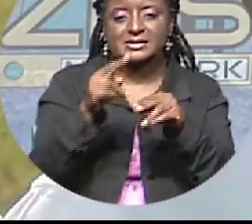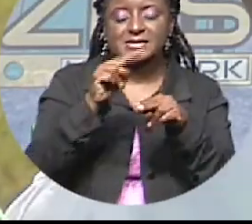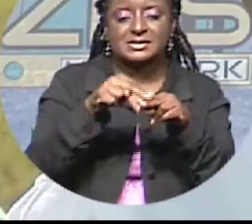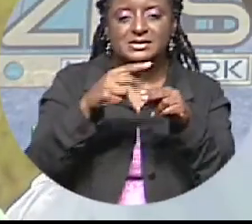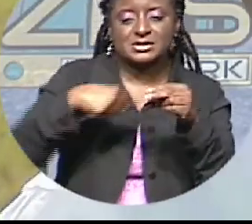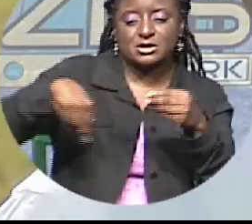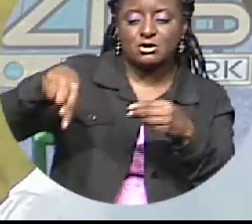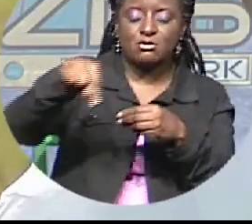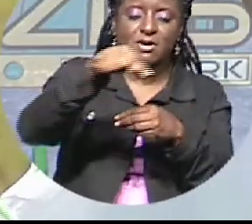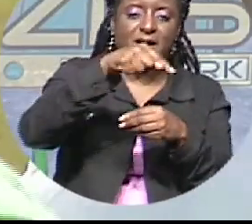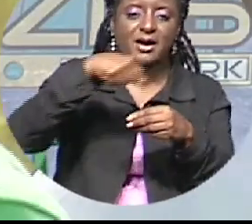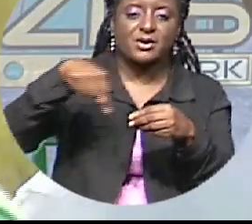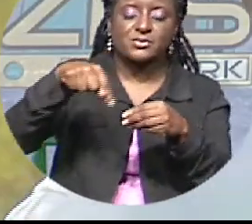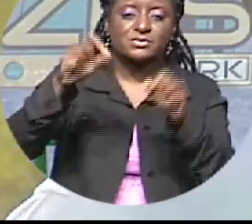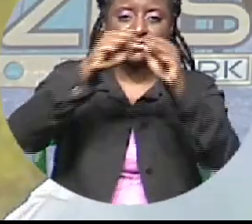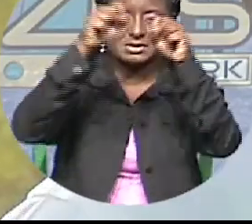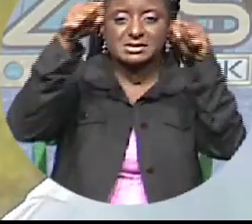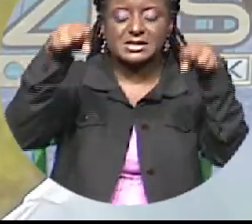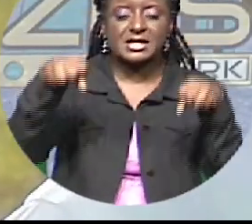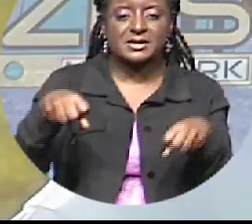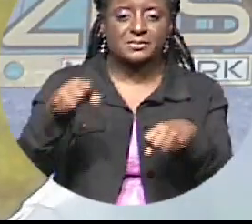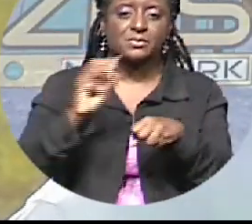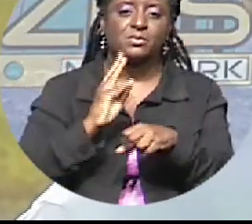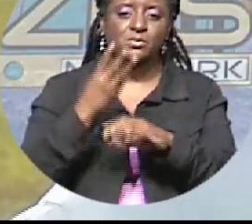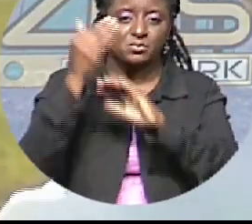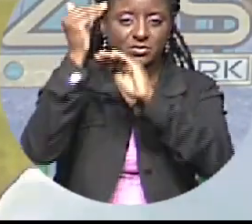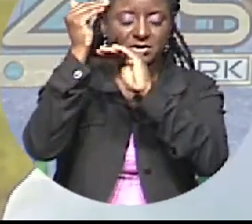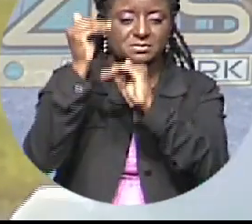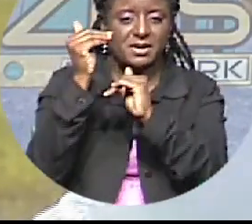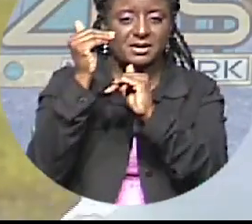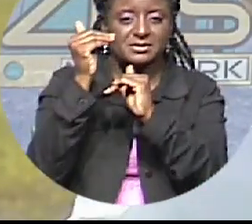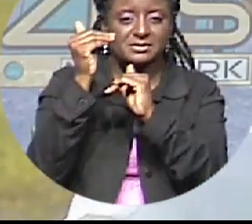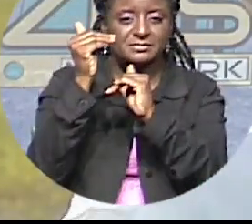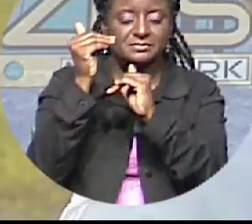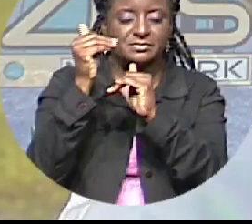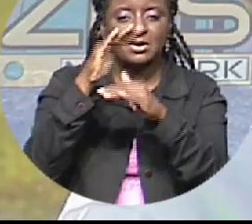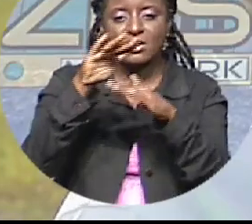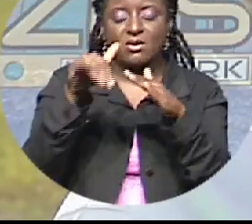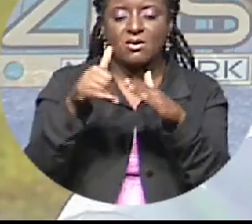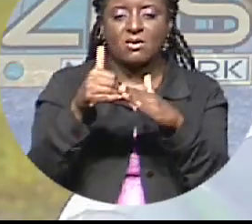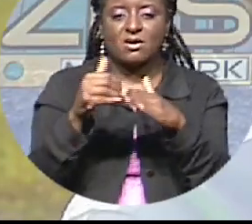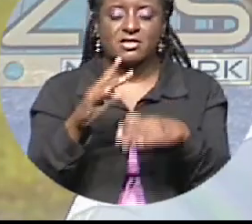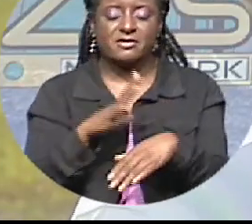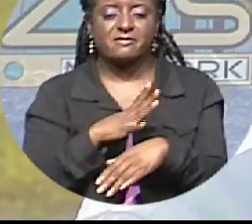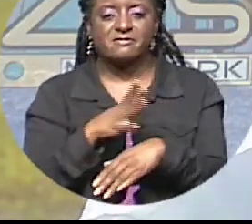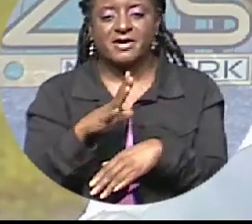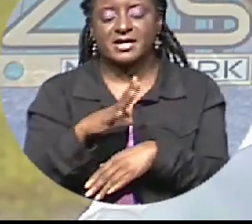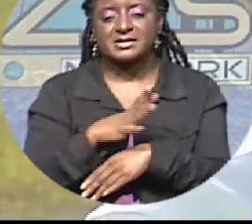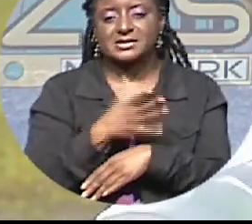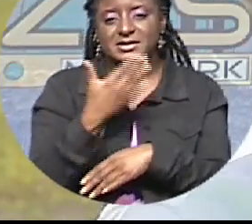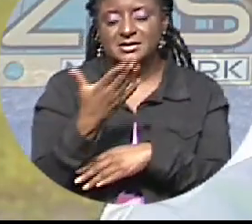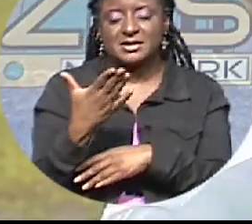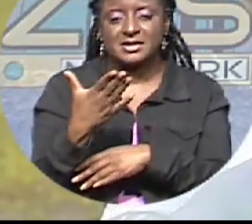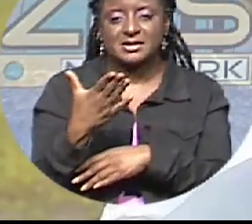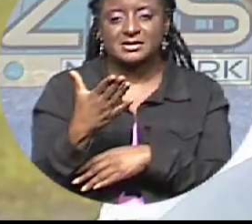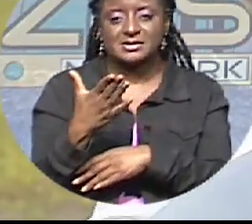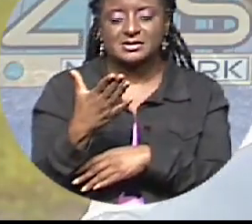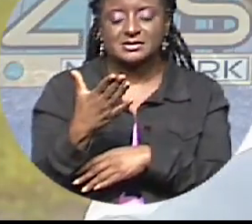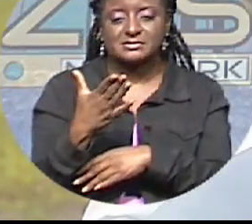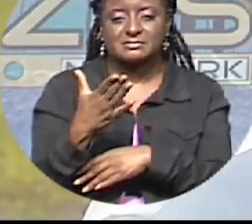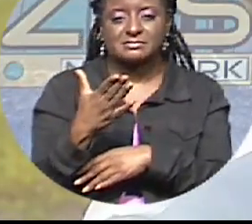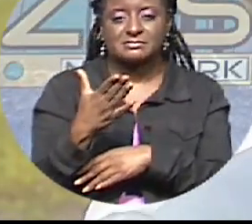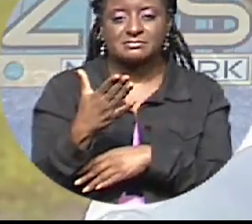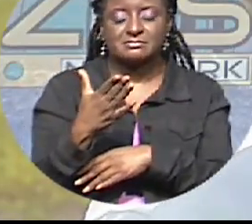stadium. We expect to have all the fancy stuff as the indent